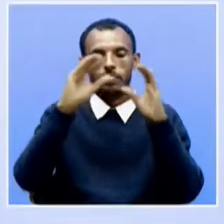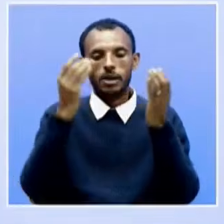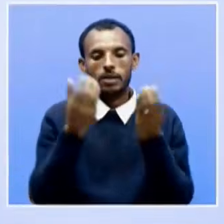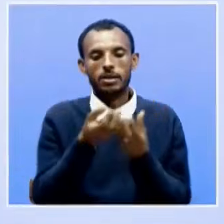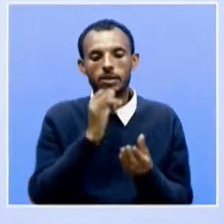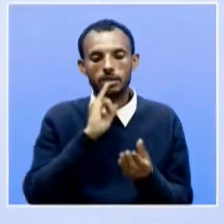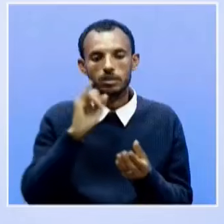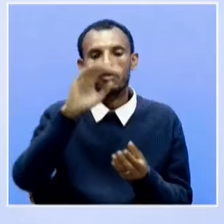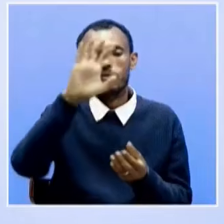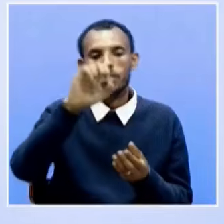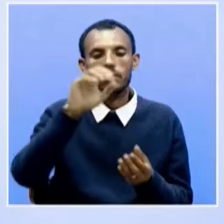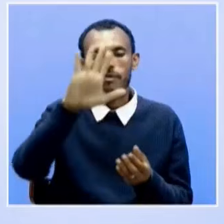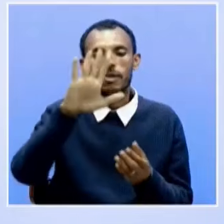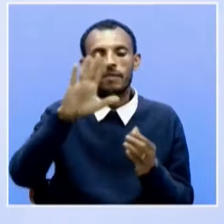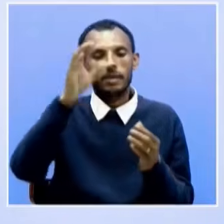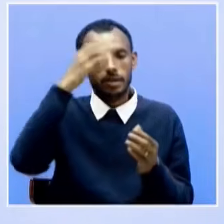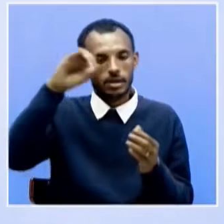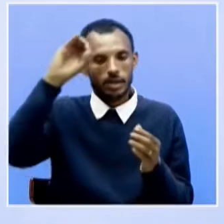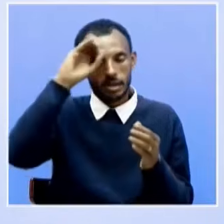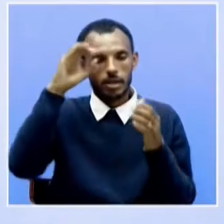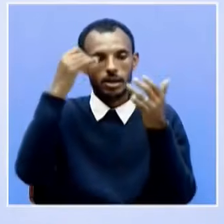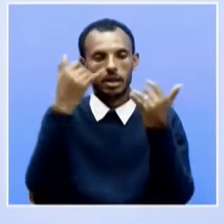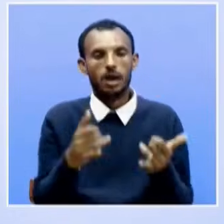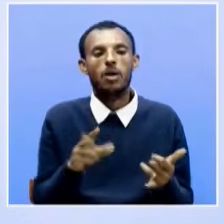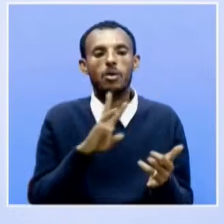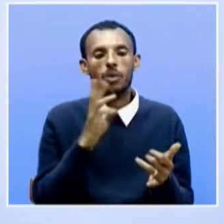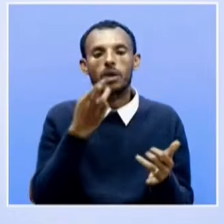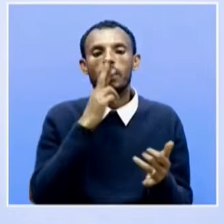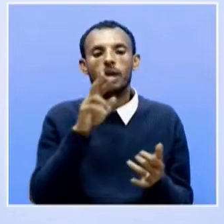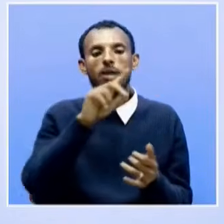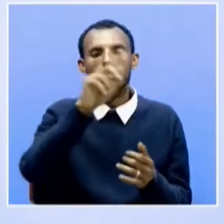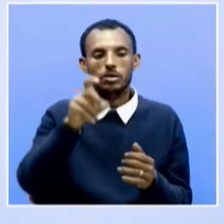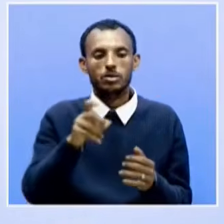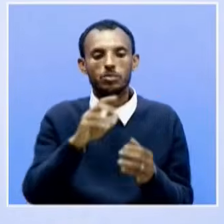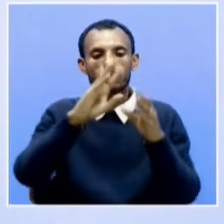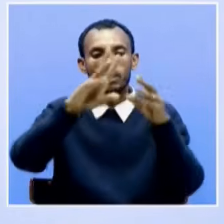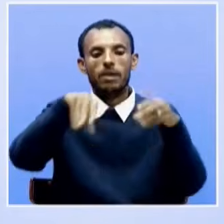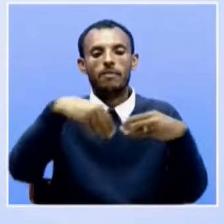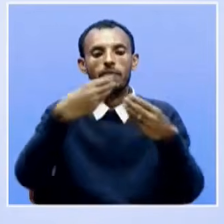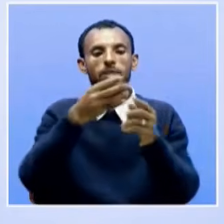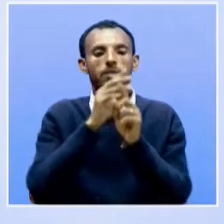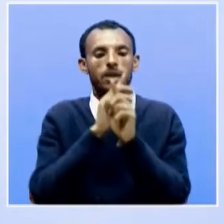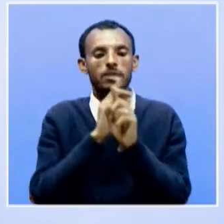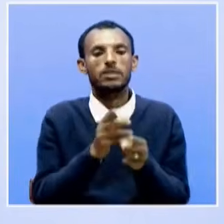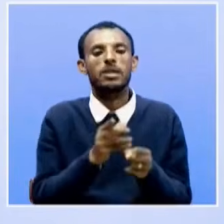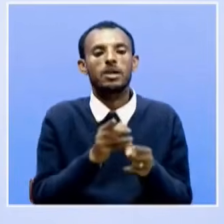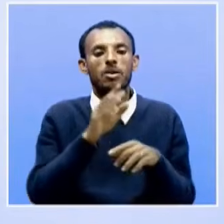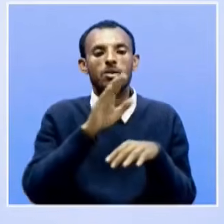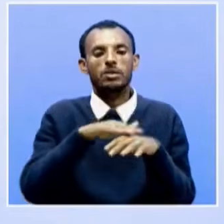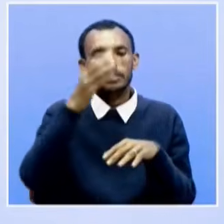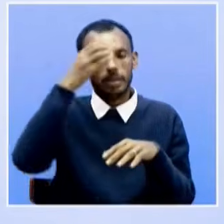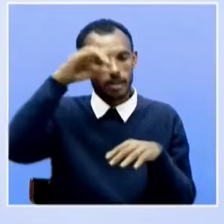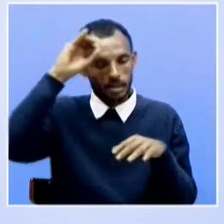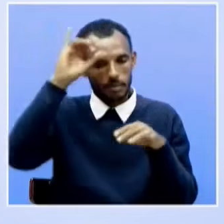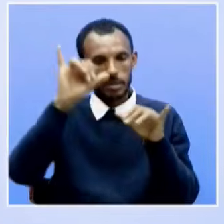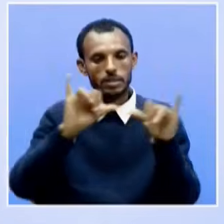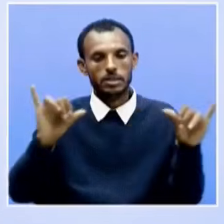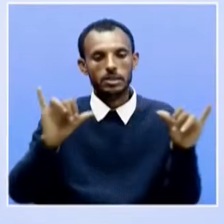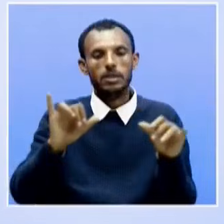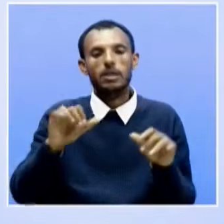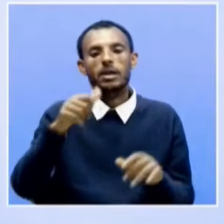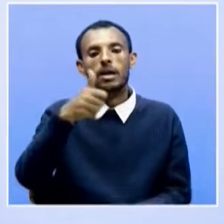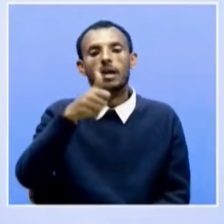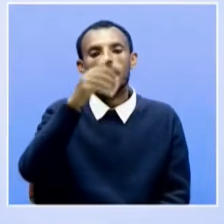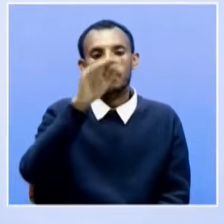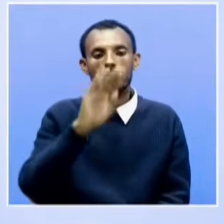45 degree. Now, we are asked to give the answer or the degree measure of